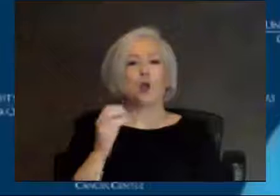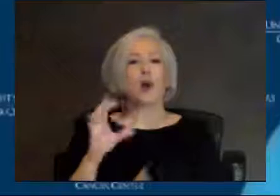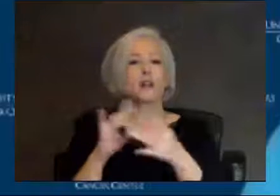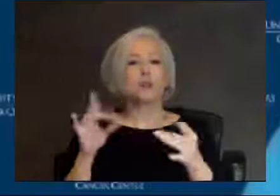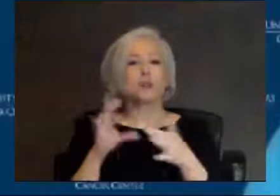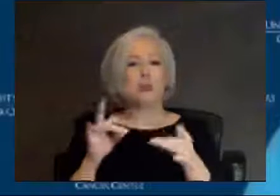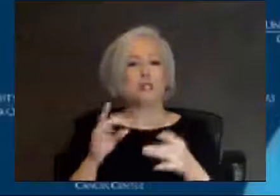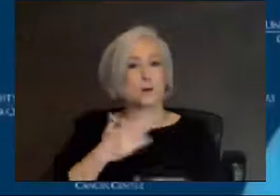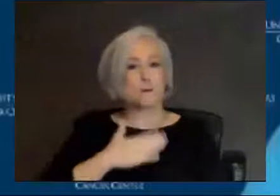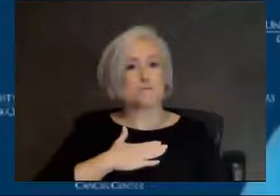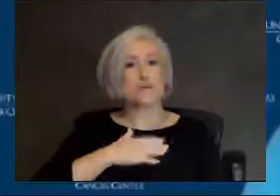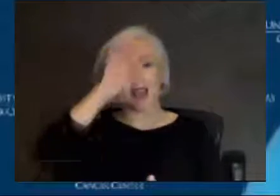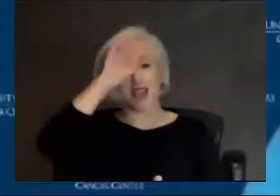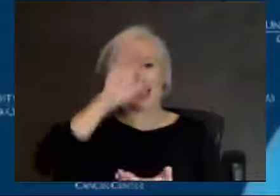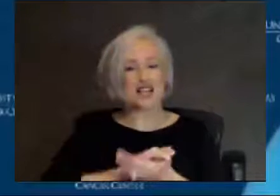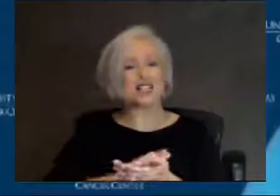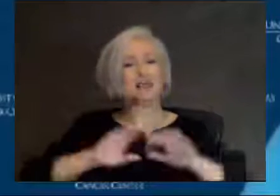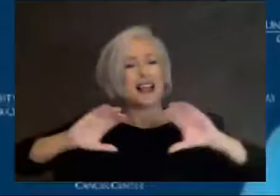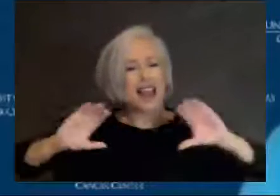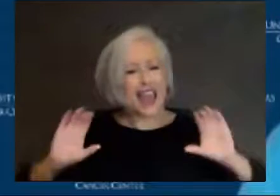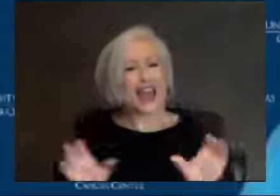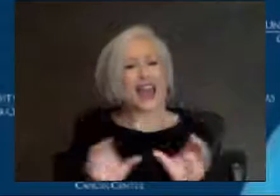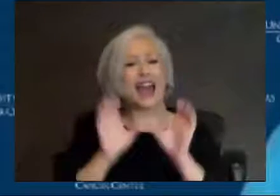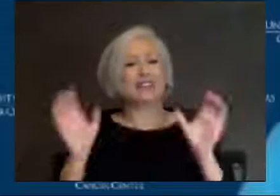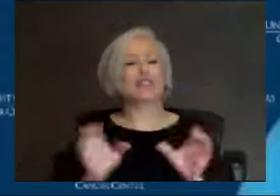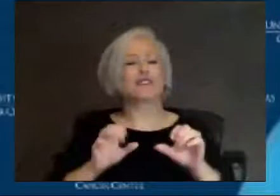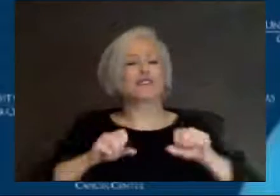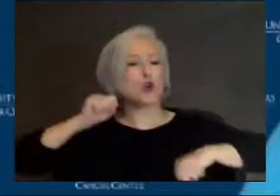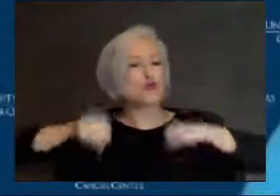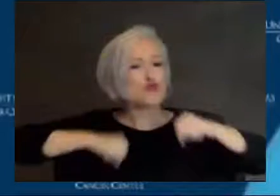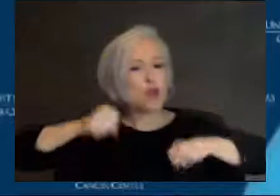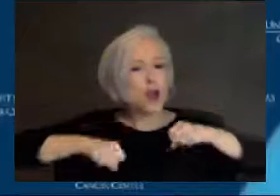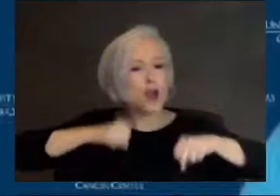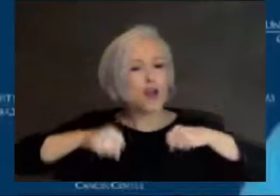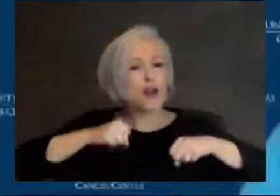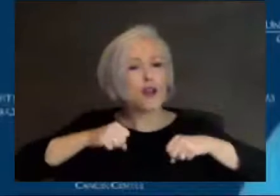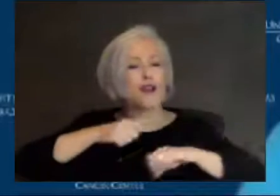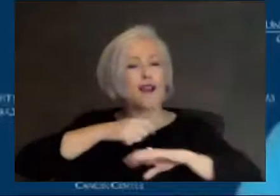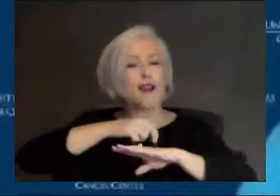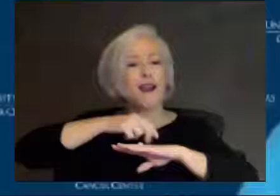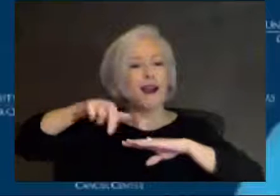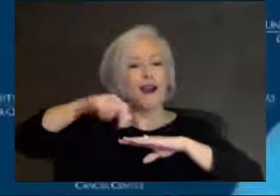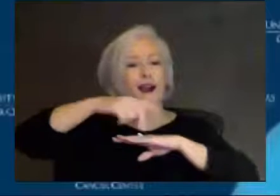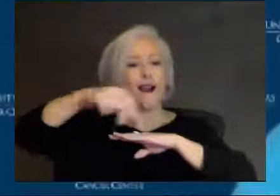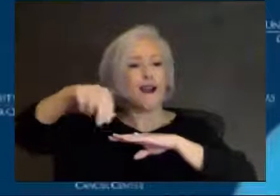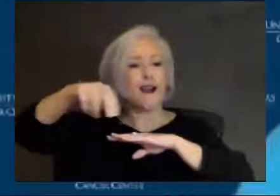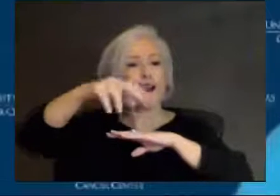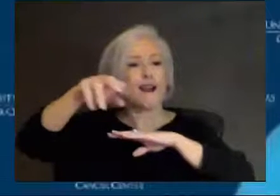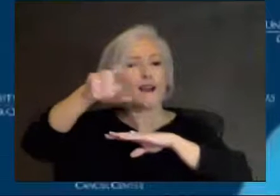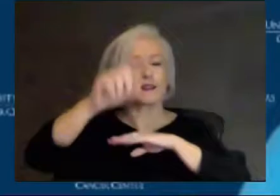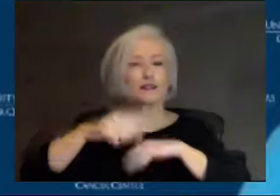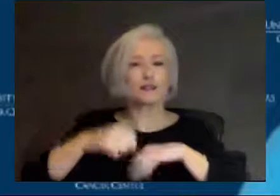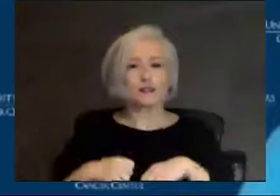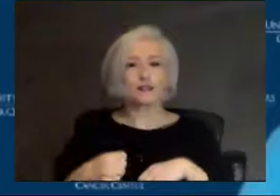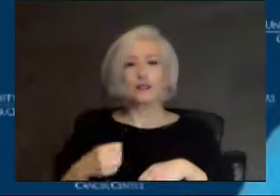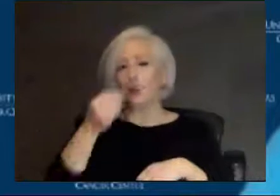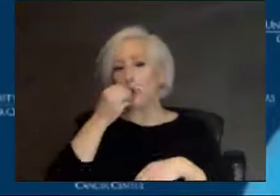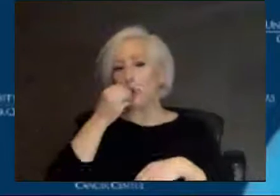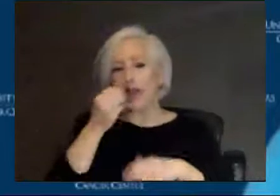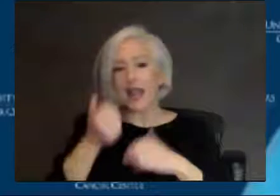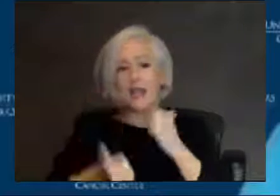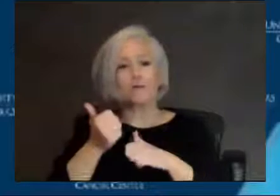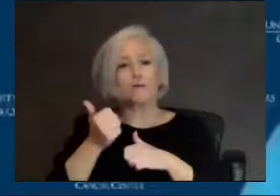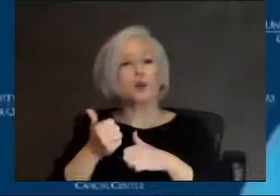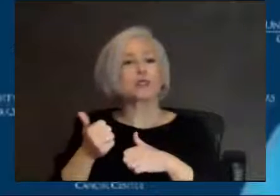active person. He rode his bike, he hiked. We were pretty much pescatarian. He didn't eat a lot of